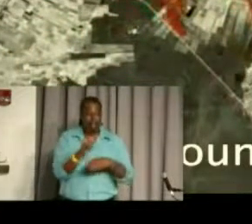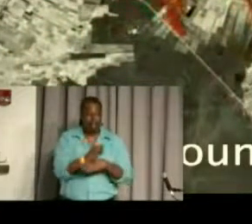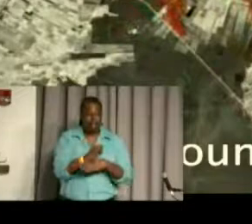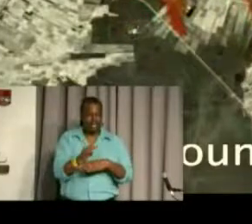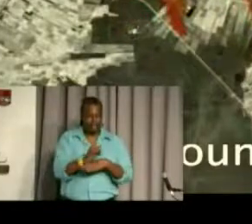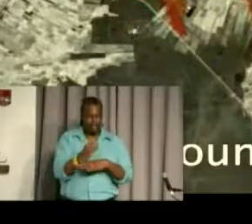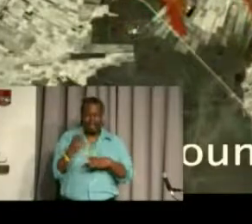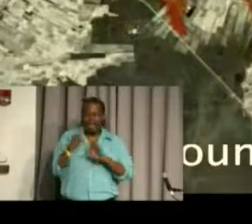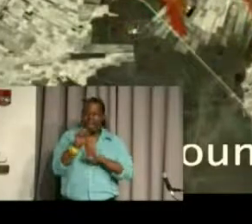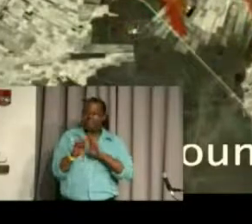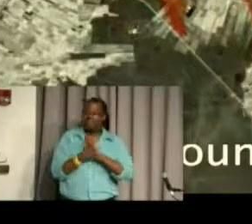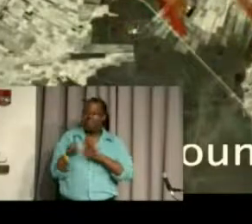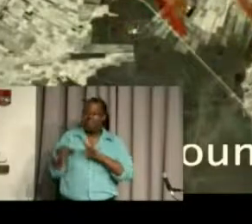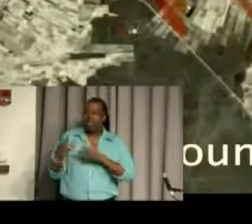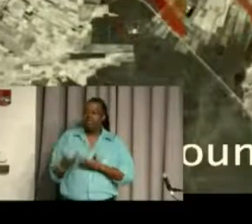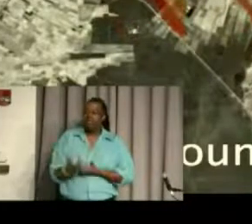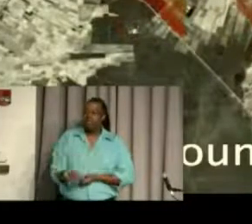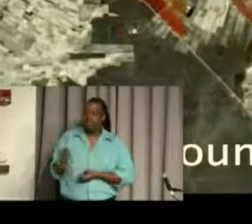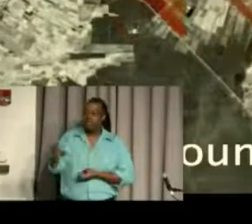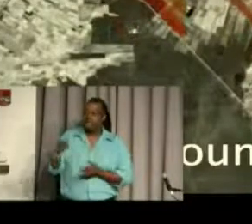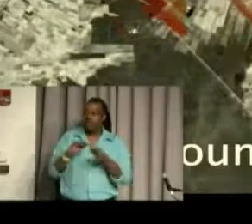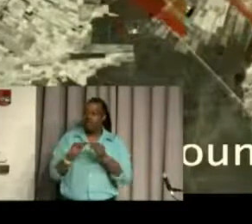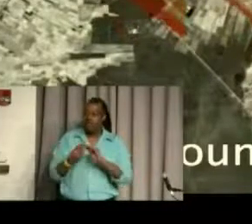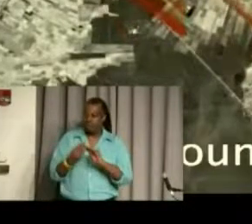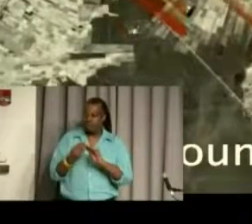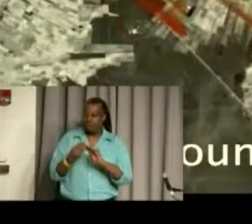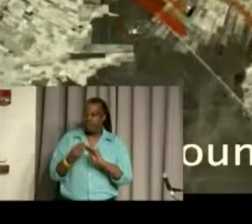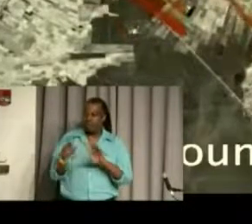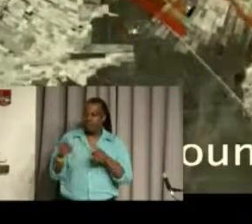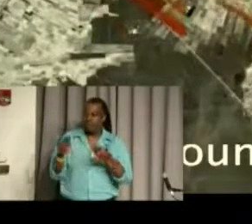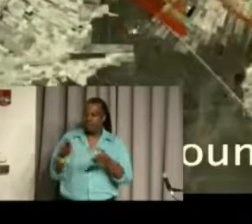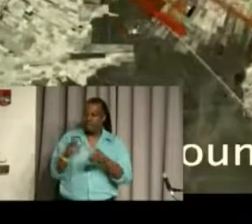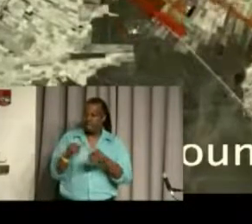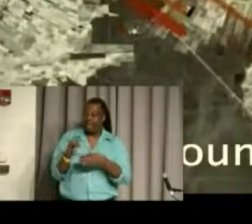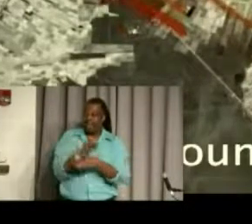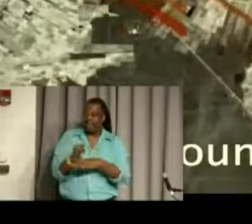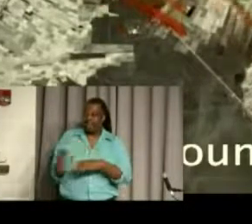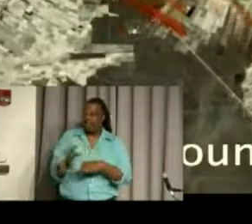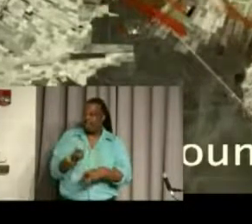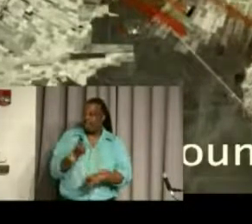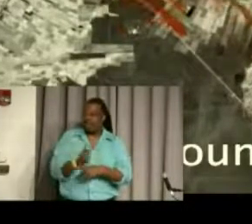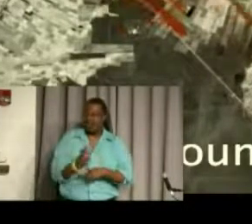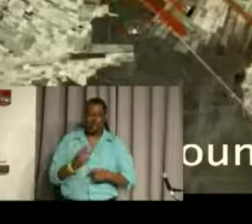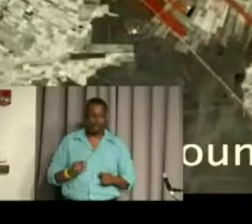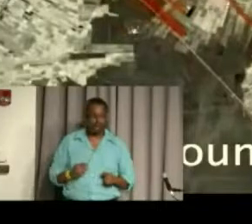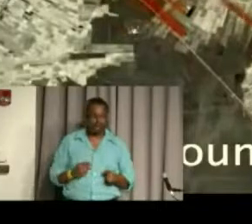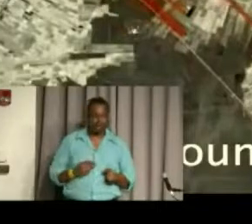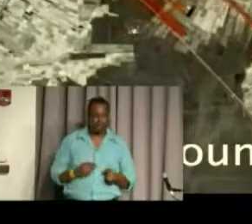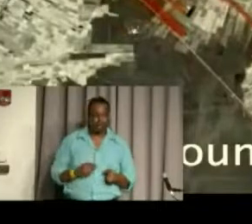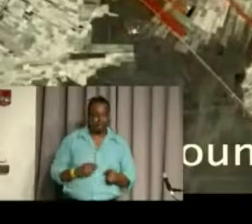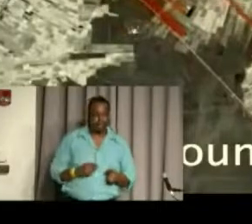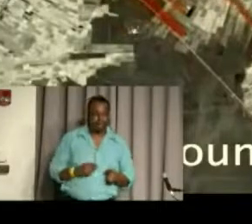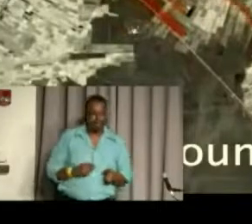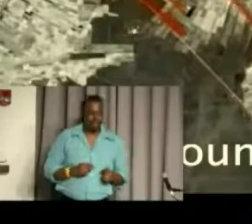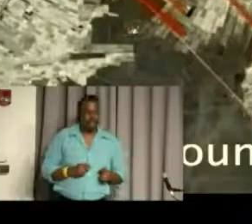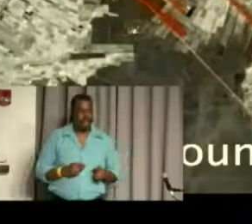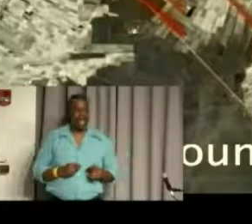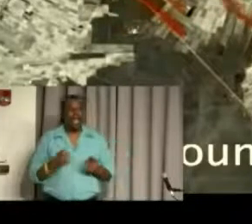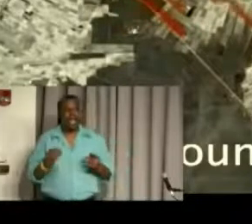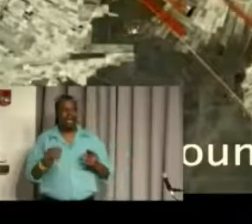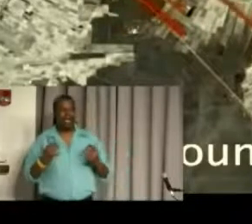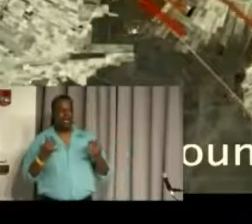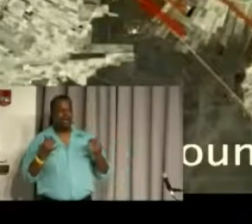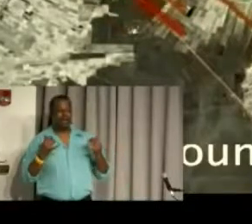state trusts the figures that are provided by industry. When we look at permitted emissions, we're only looking at an